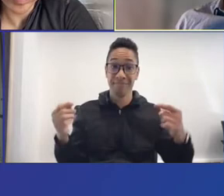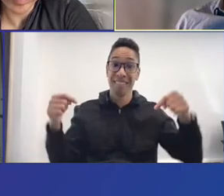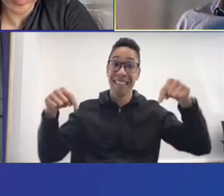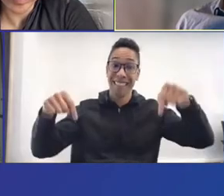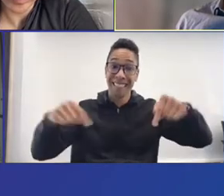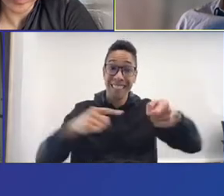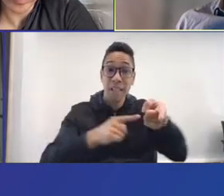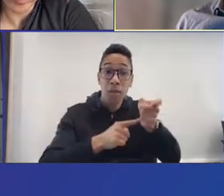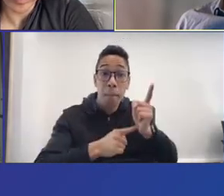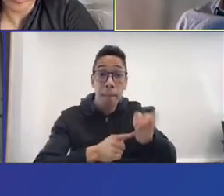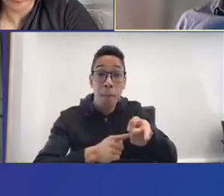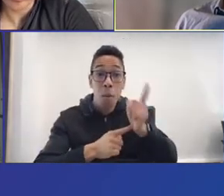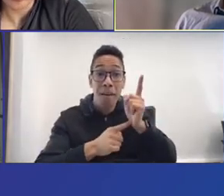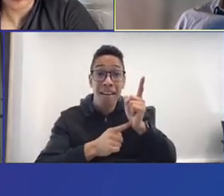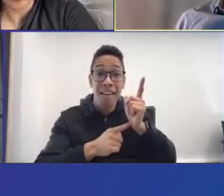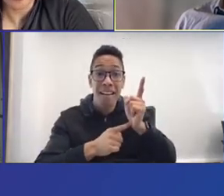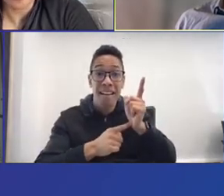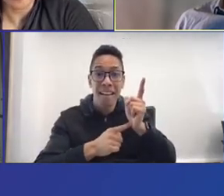is only made